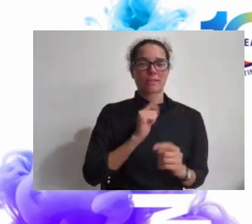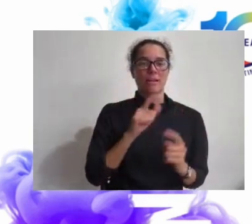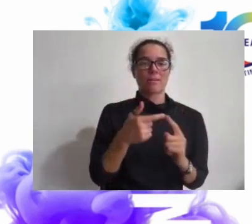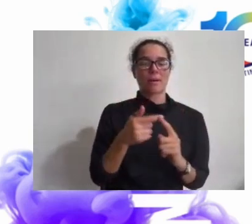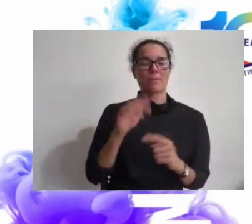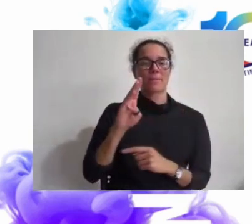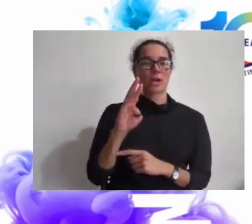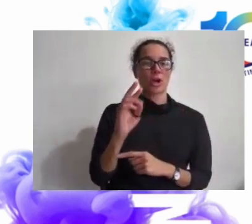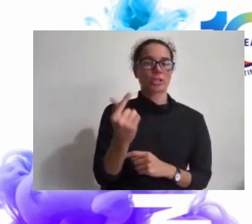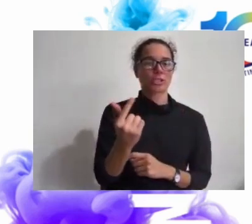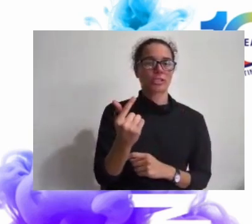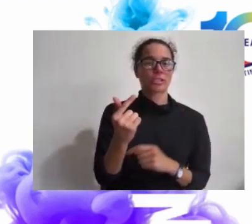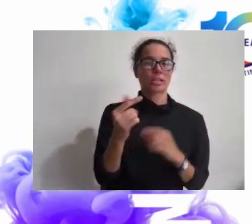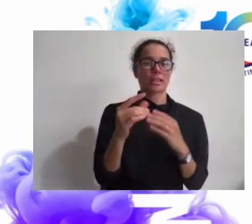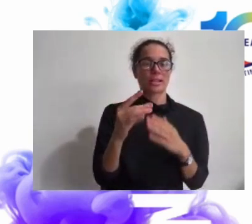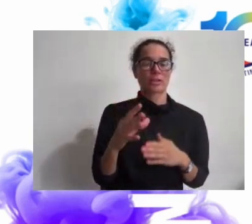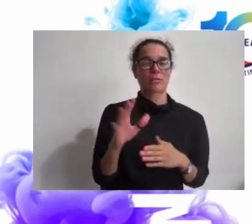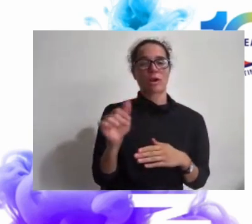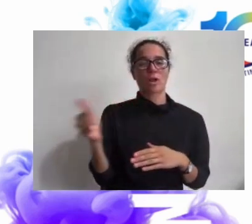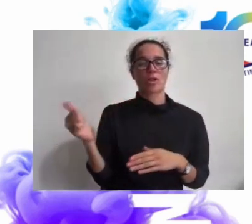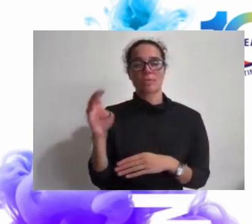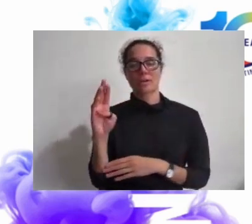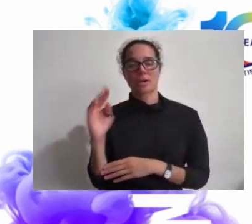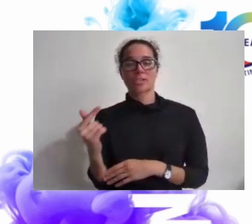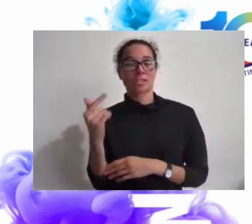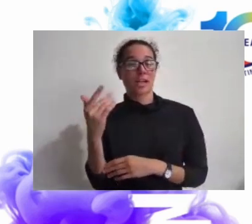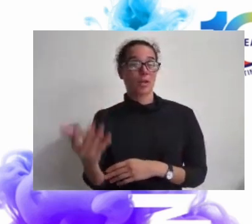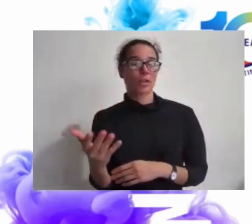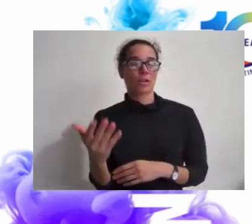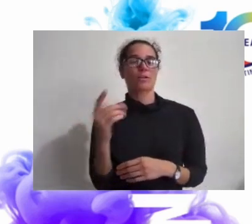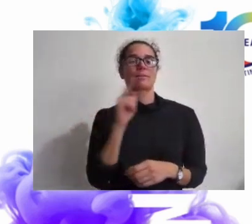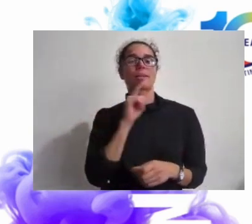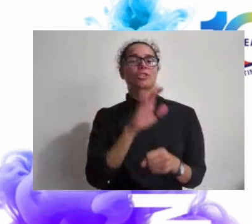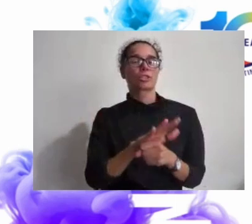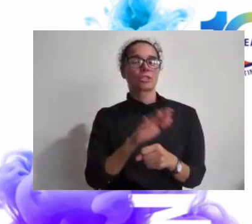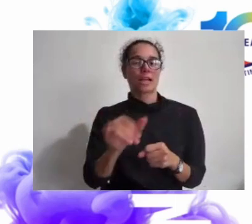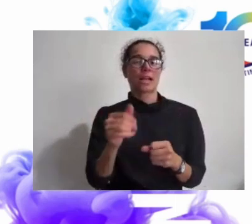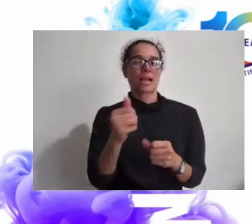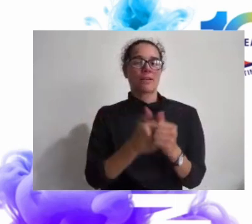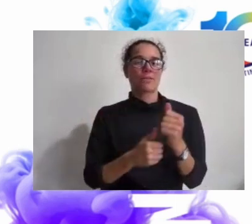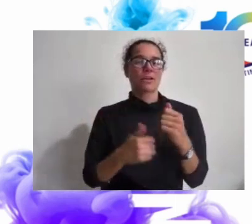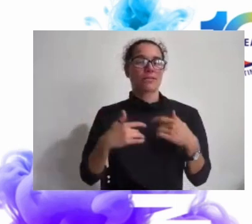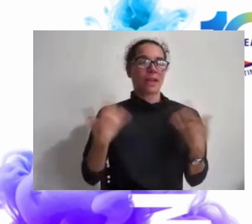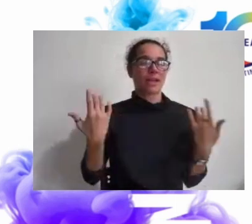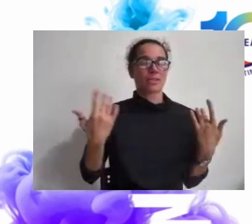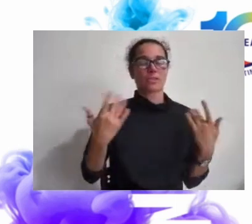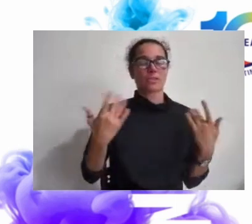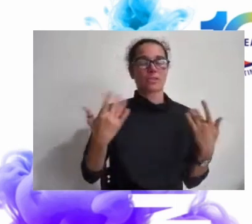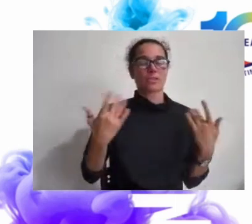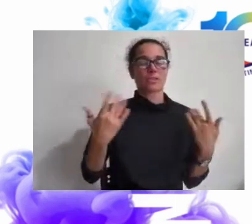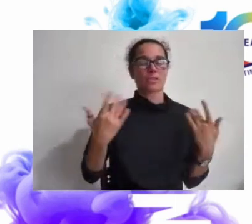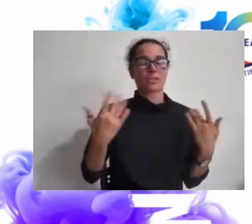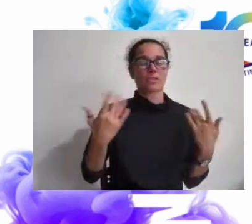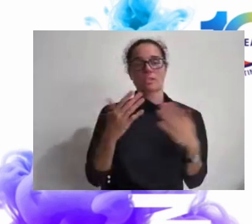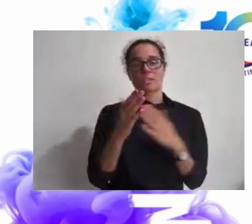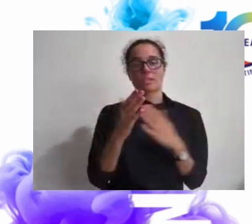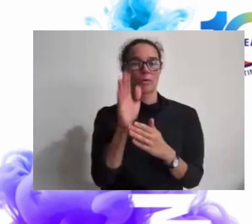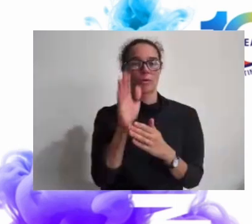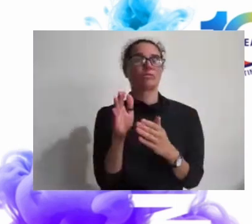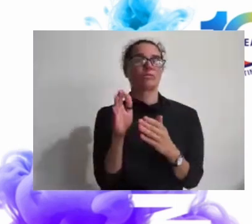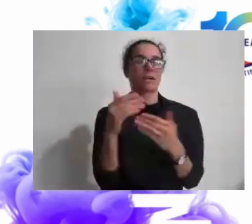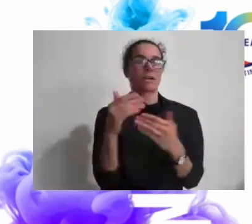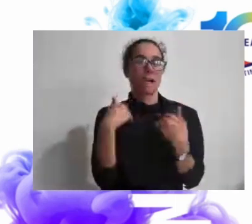other BRGs are out there and making sure that every event or initiative that we're going to run, we take